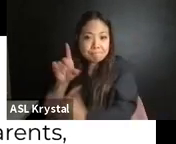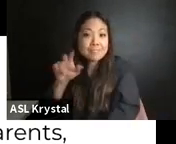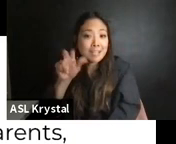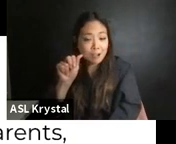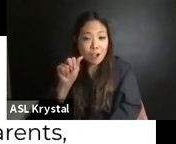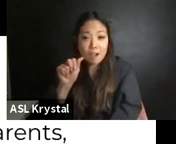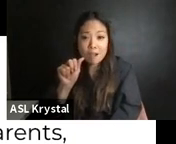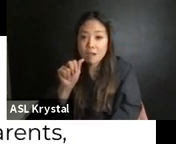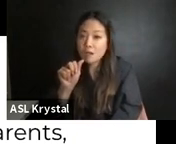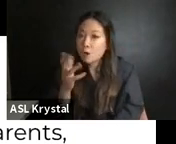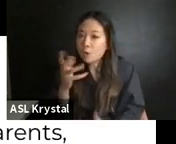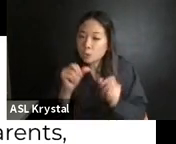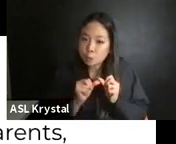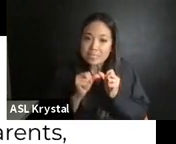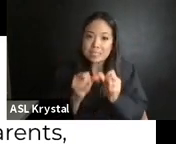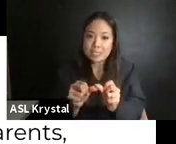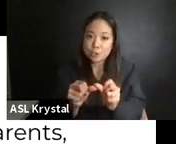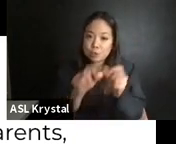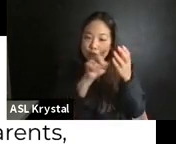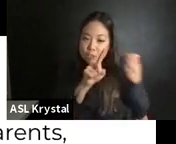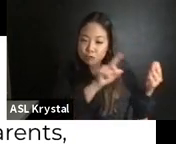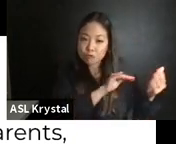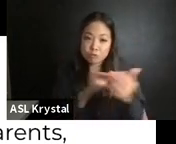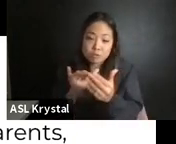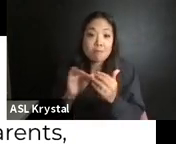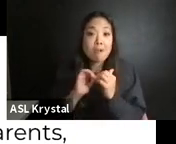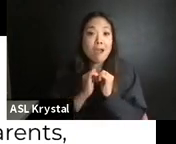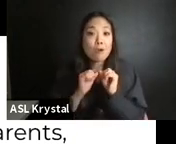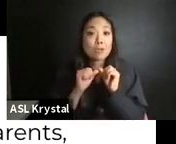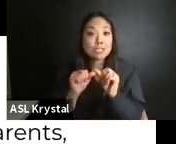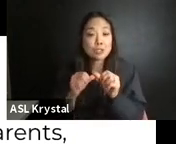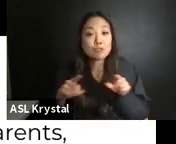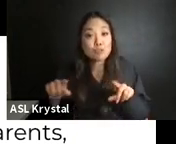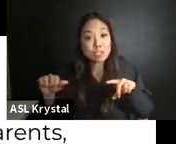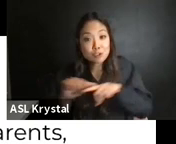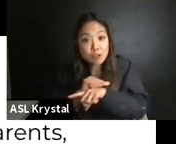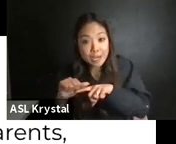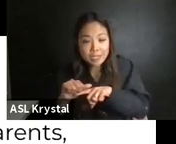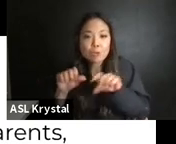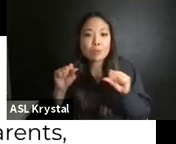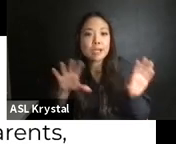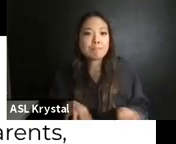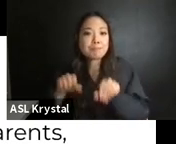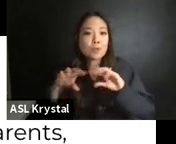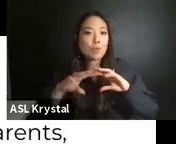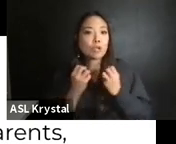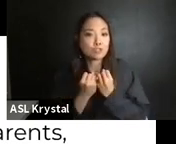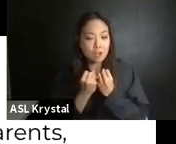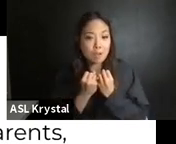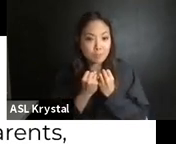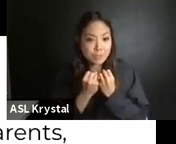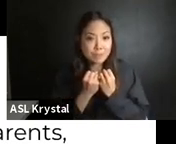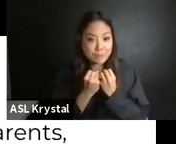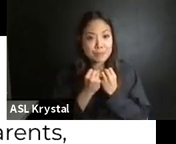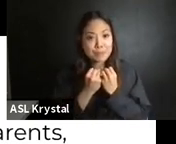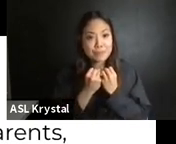continue and i think one of the ways that we can continue is during the training that we can hold some workshops to to get to